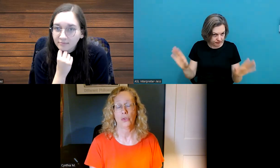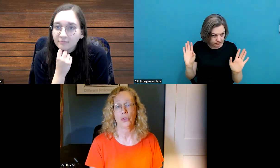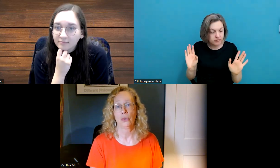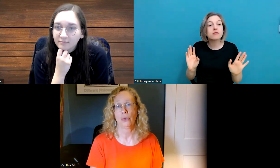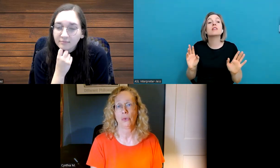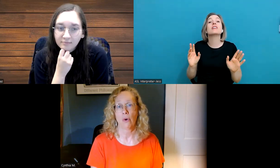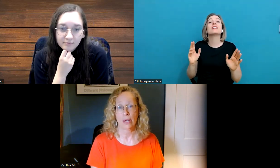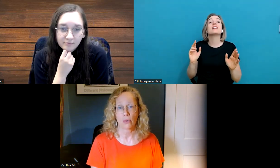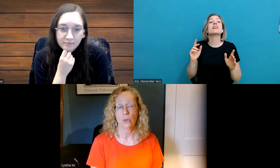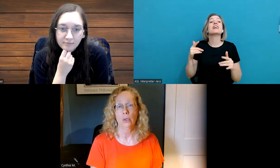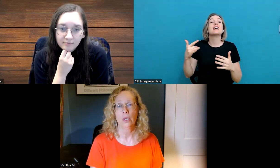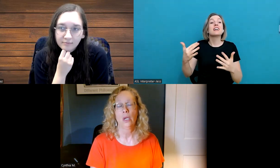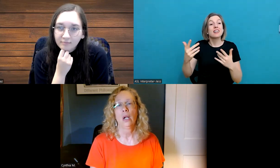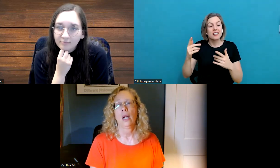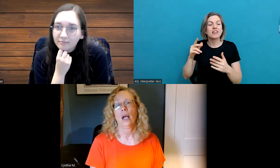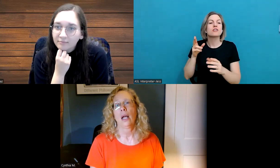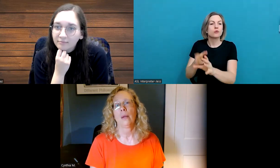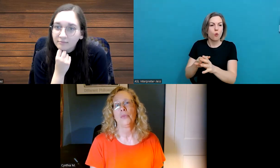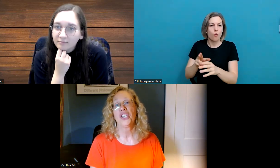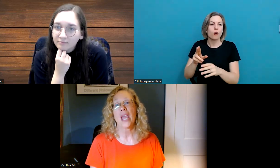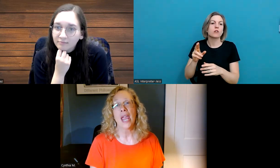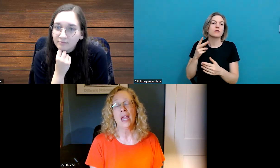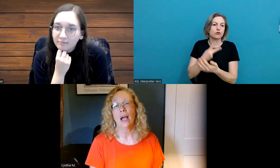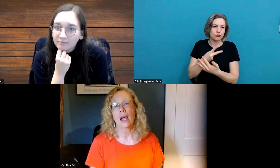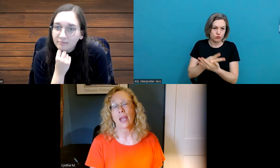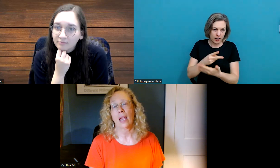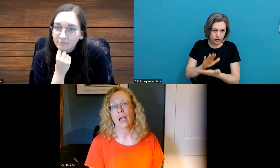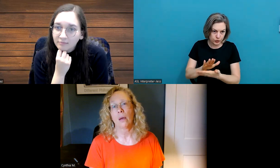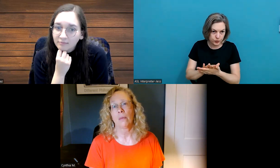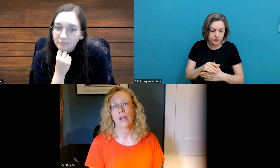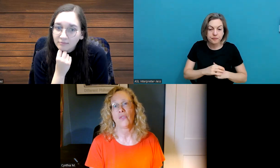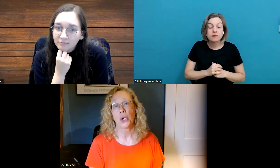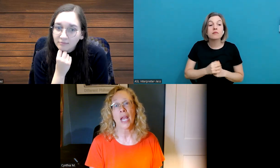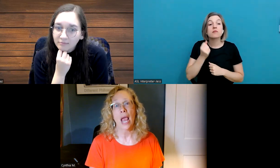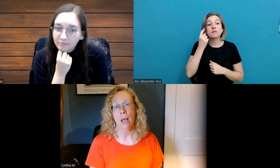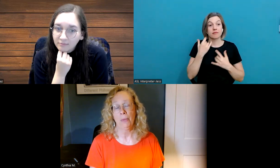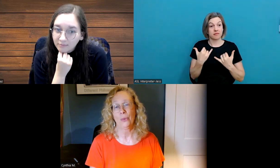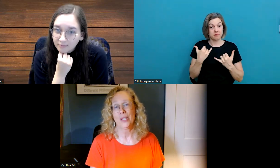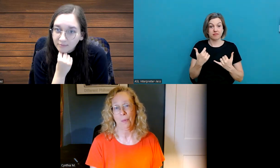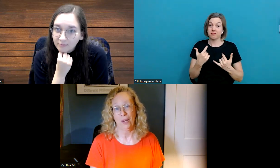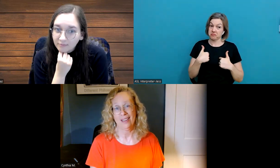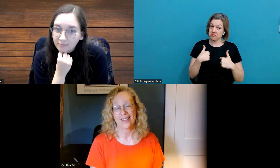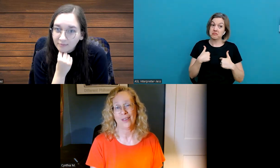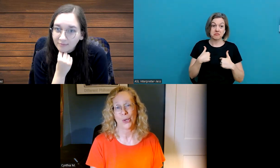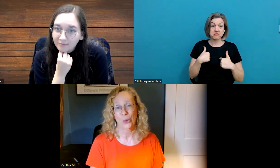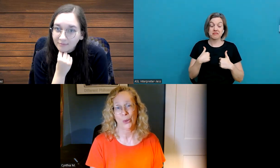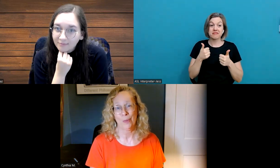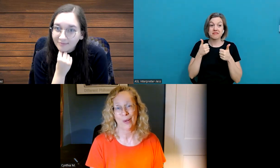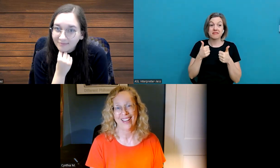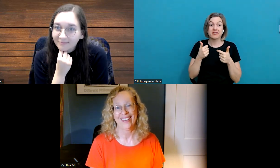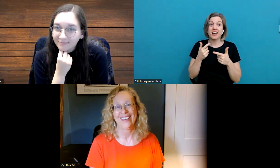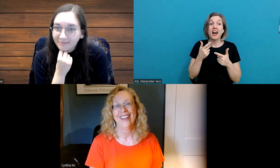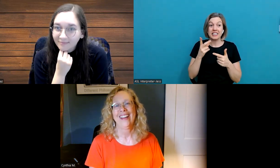went on to grad school. Today I am a very happy recipient of a